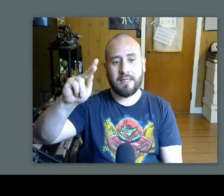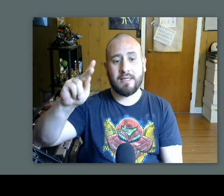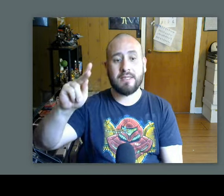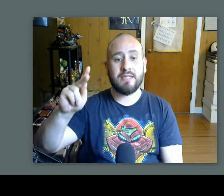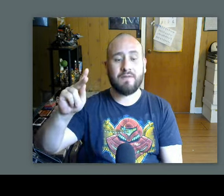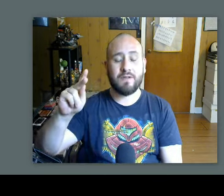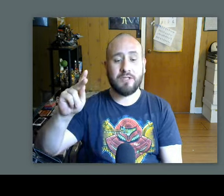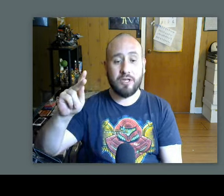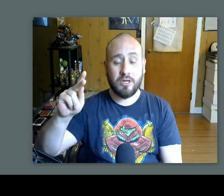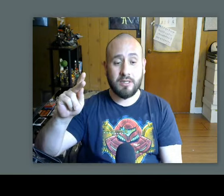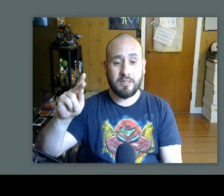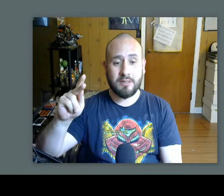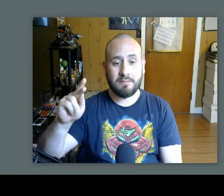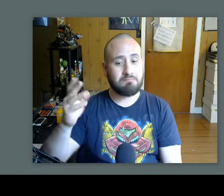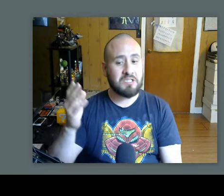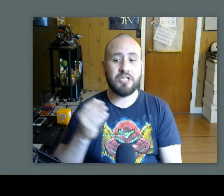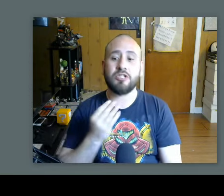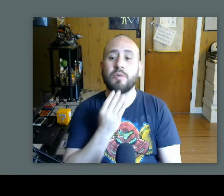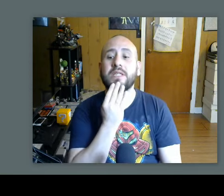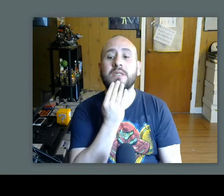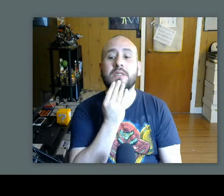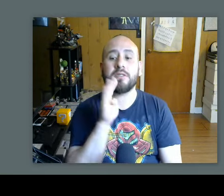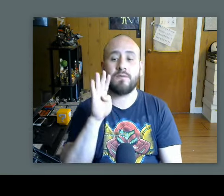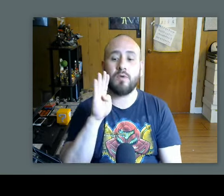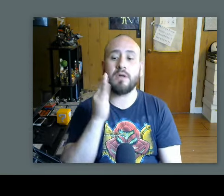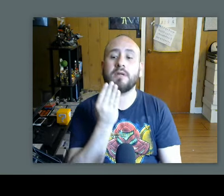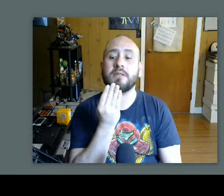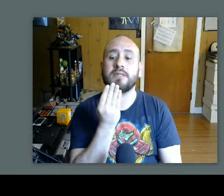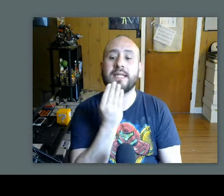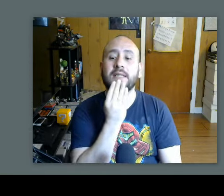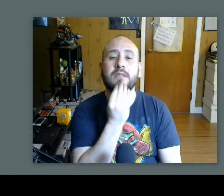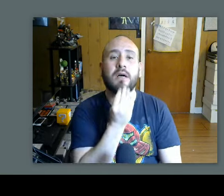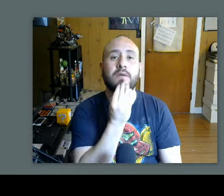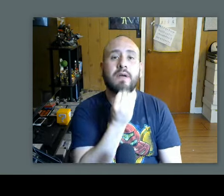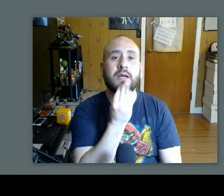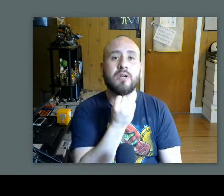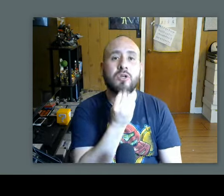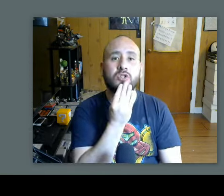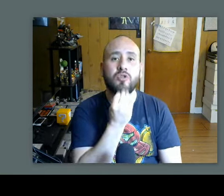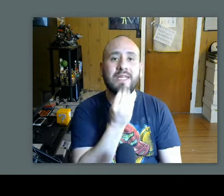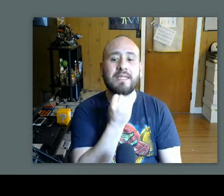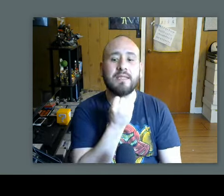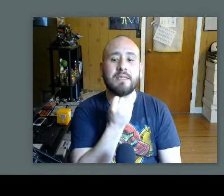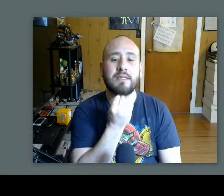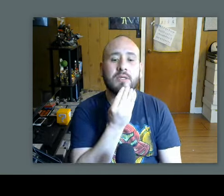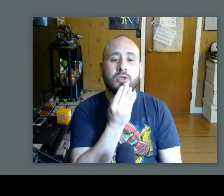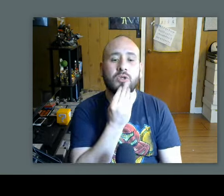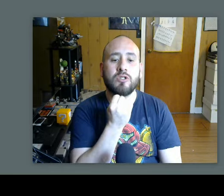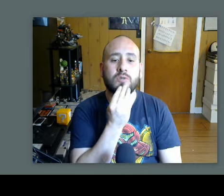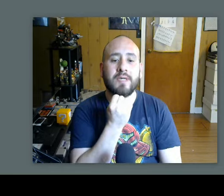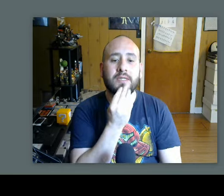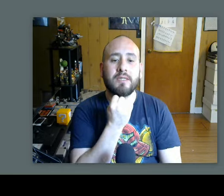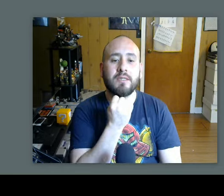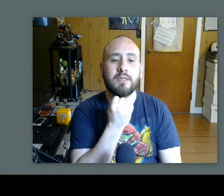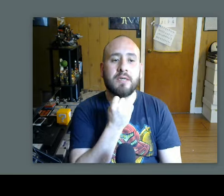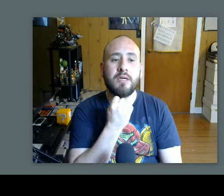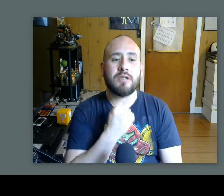SNACK. The sign for dessert is just sweet. It's a four together right here. Sweet.